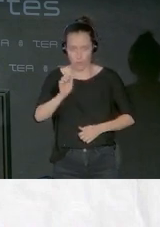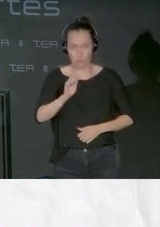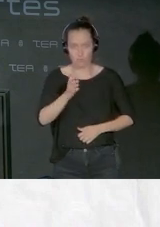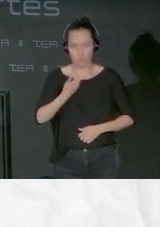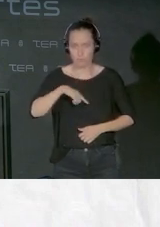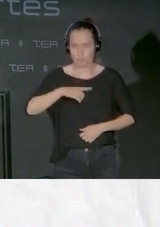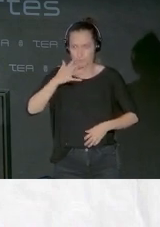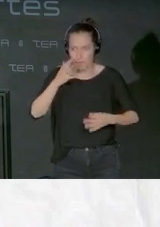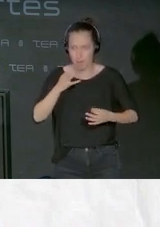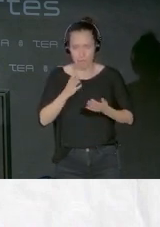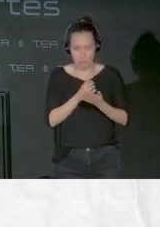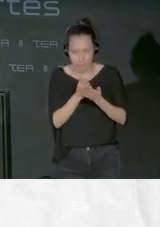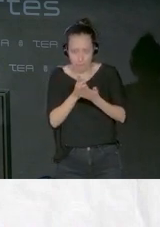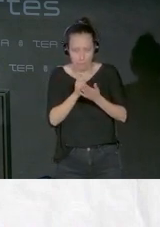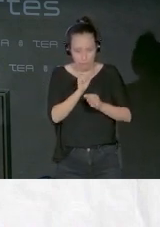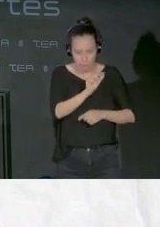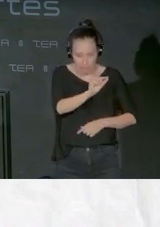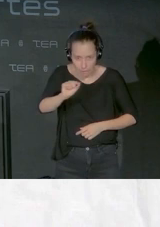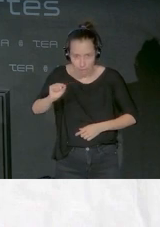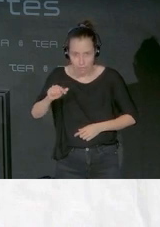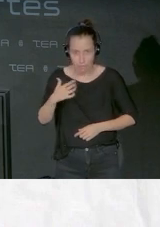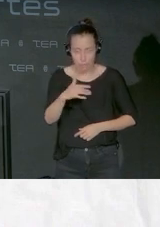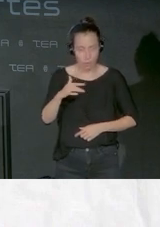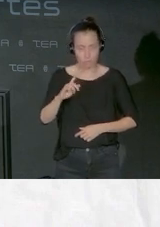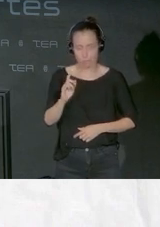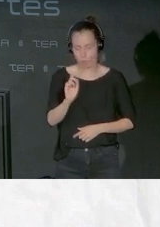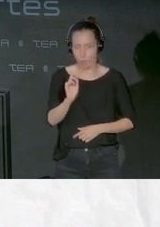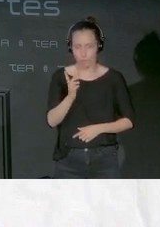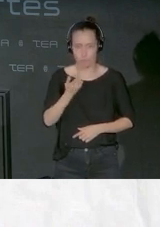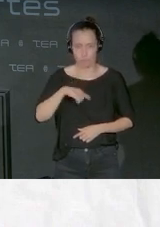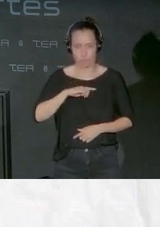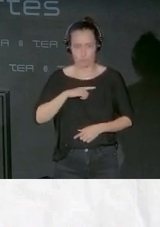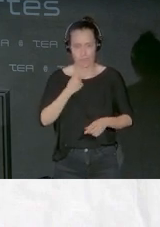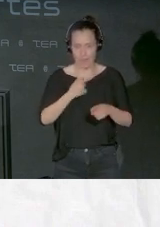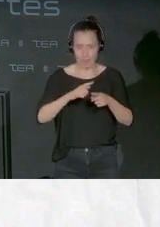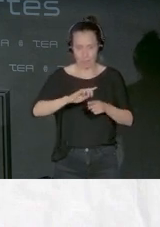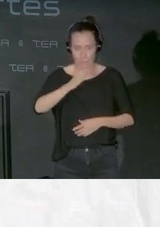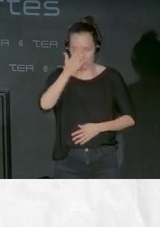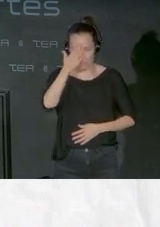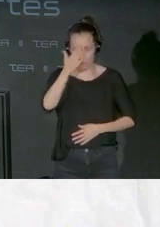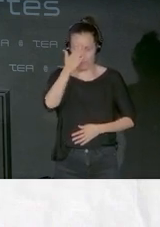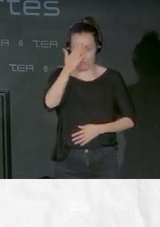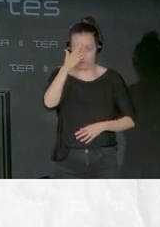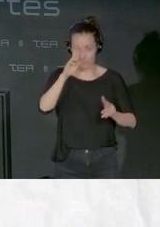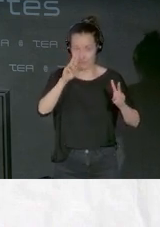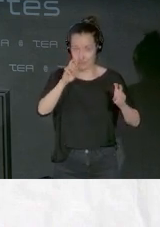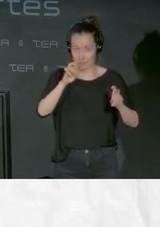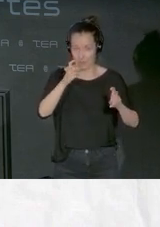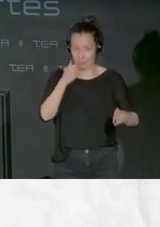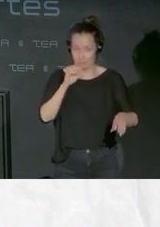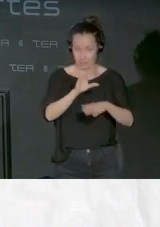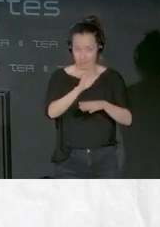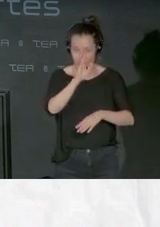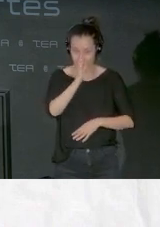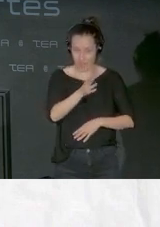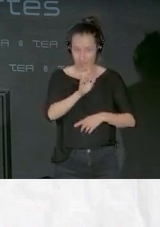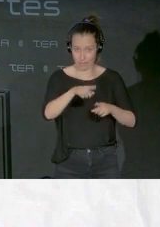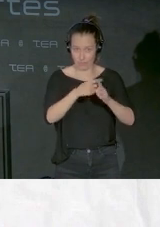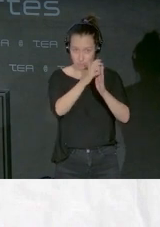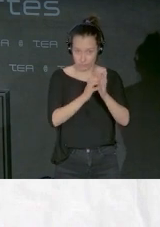elements, the key types of funding, tax shelters, direct grants, but also private financing, be it in terms